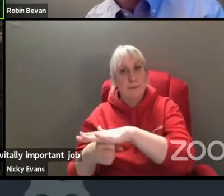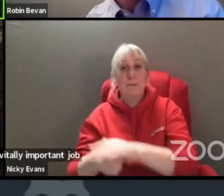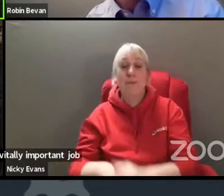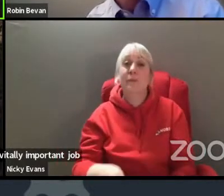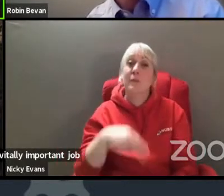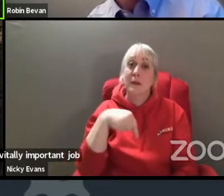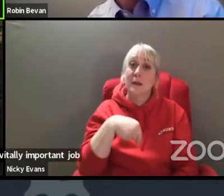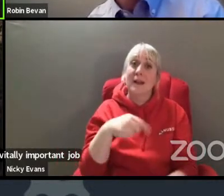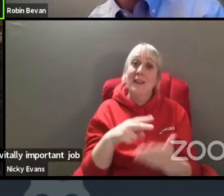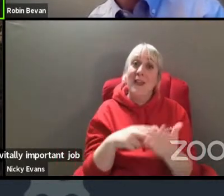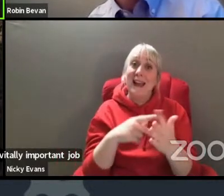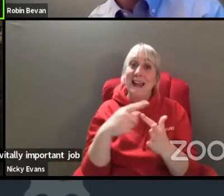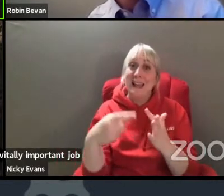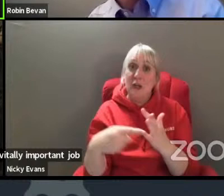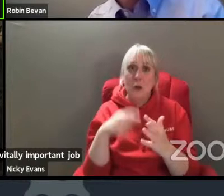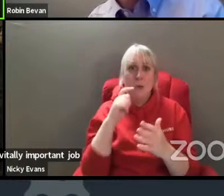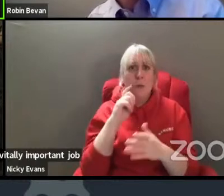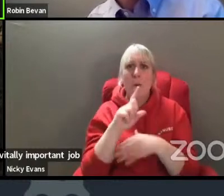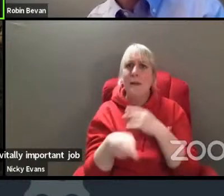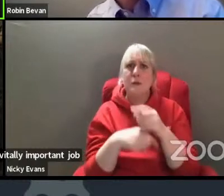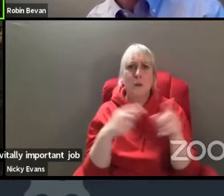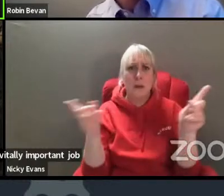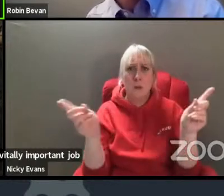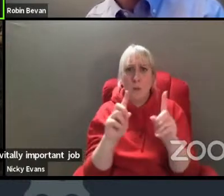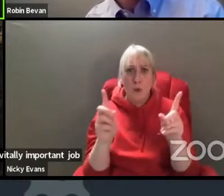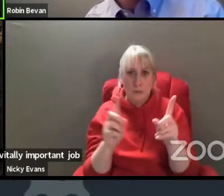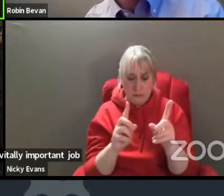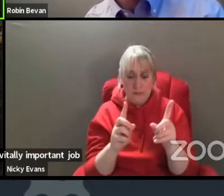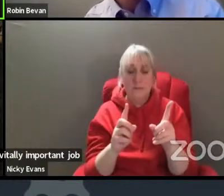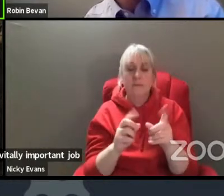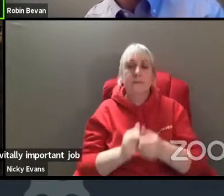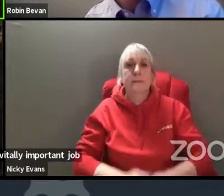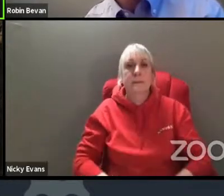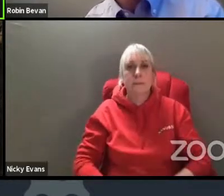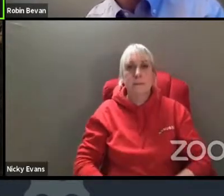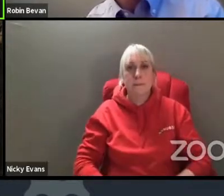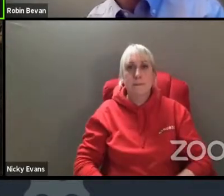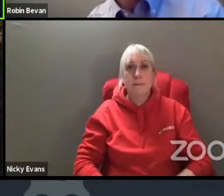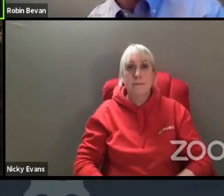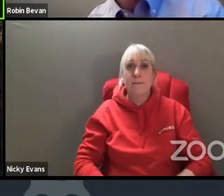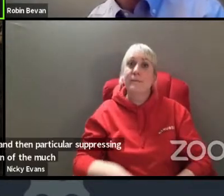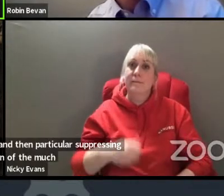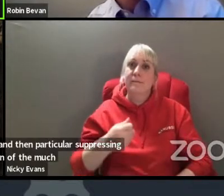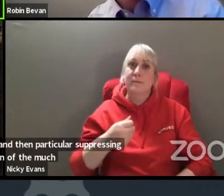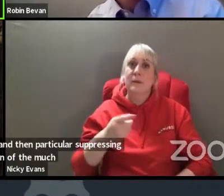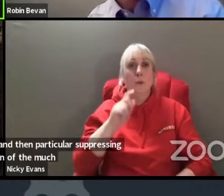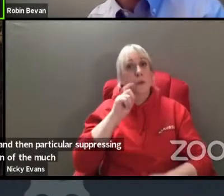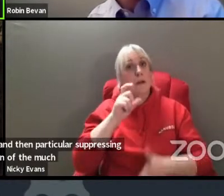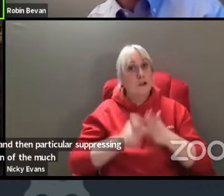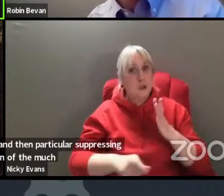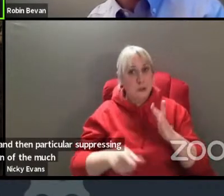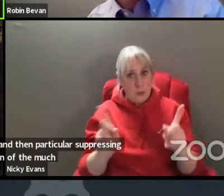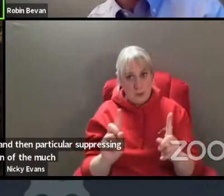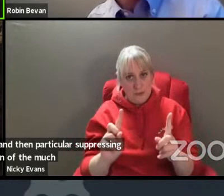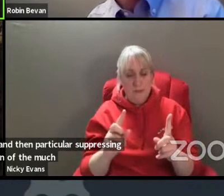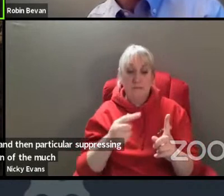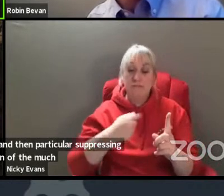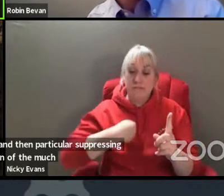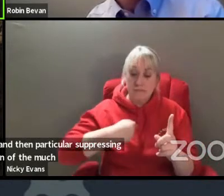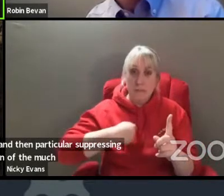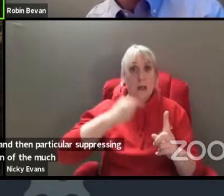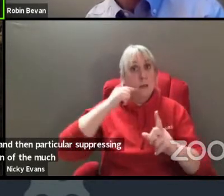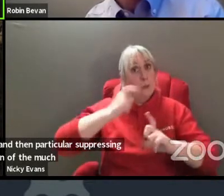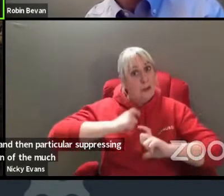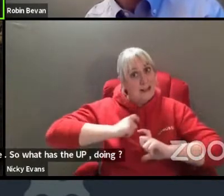the NEU be doing during and after the return to school? This is what we will do. We will continue to make